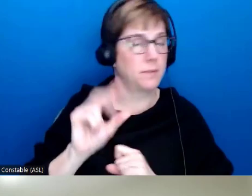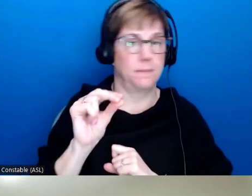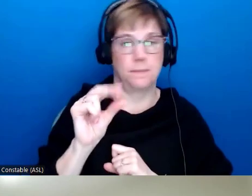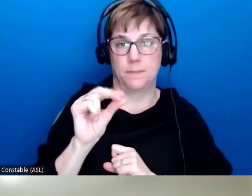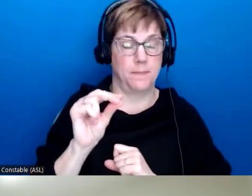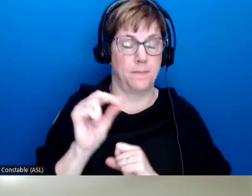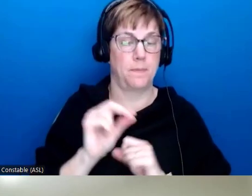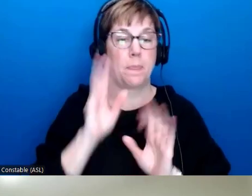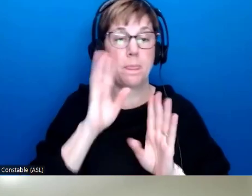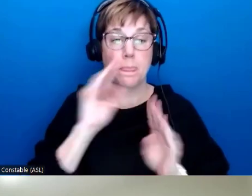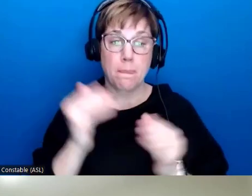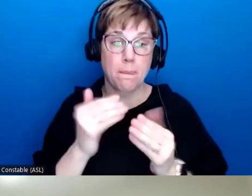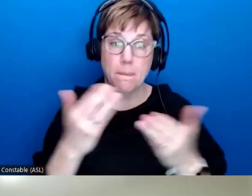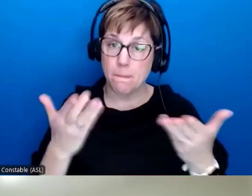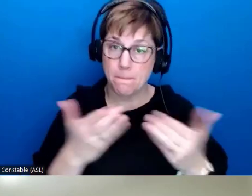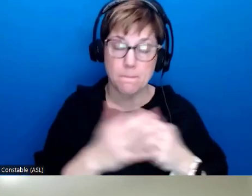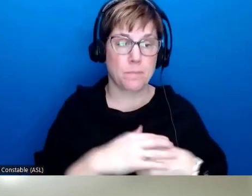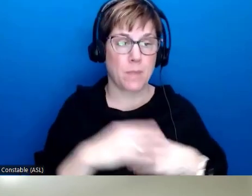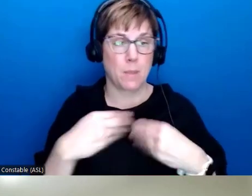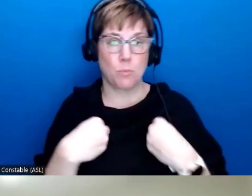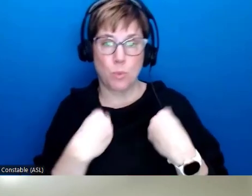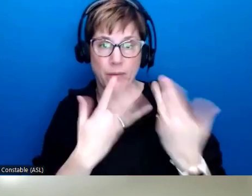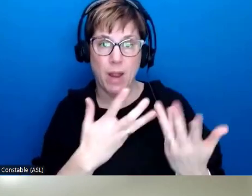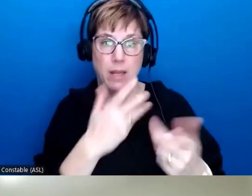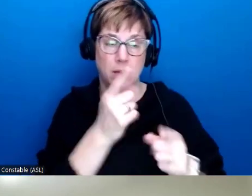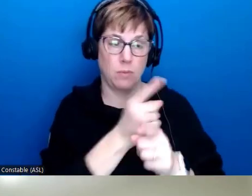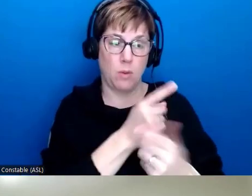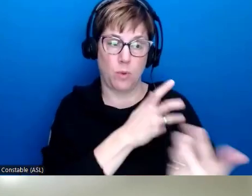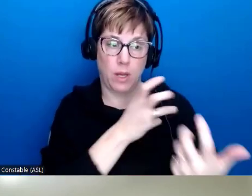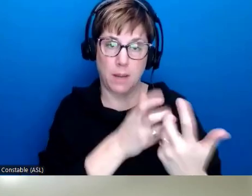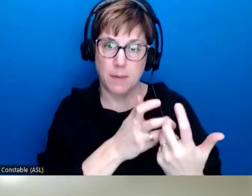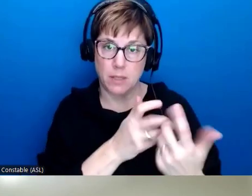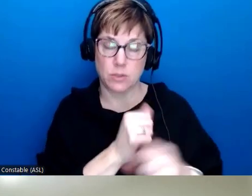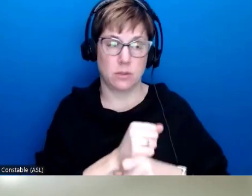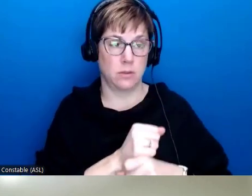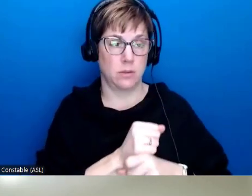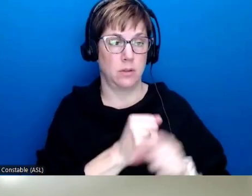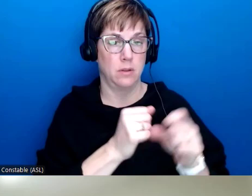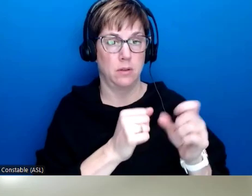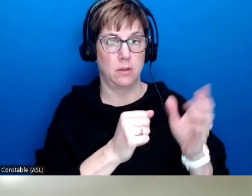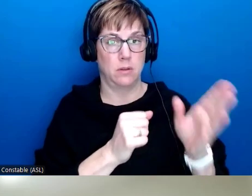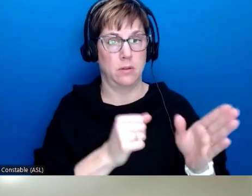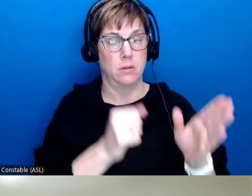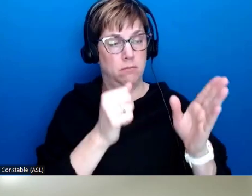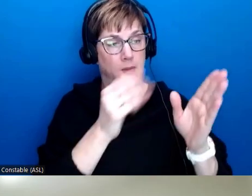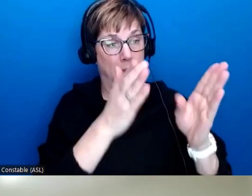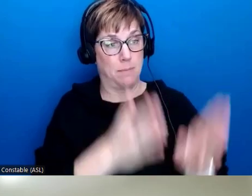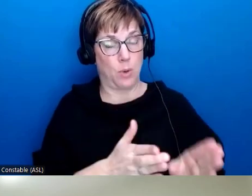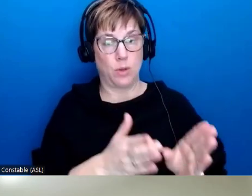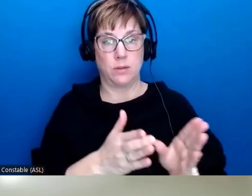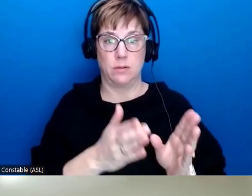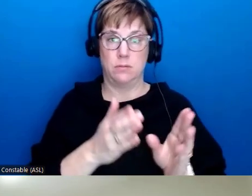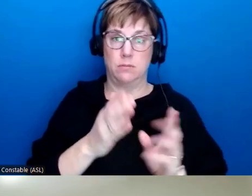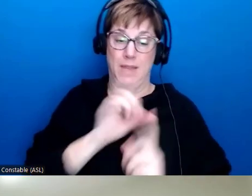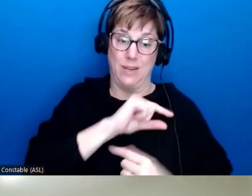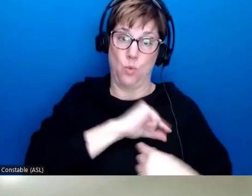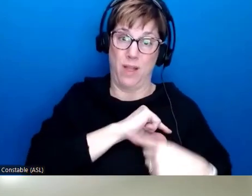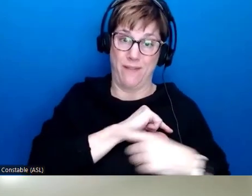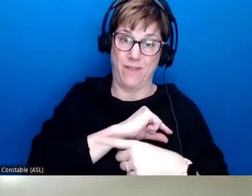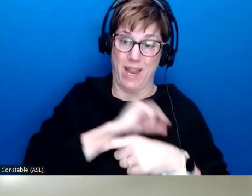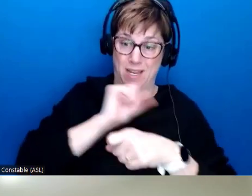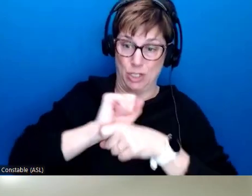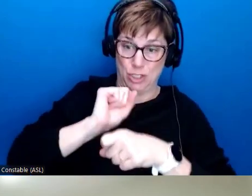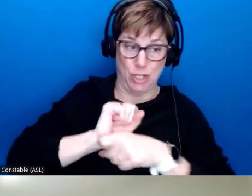on providing accommodations to help people meet that definition of qualified to perform their